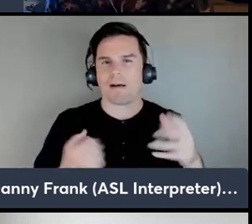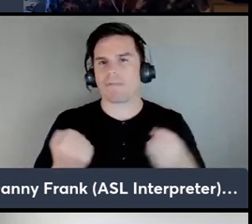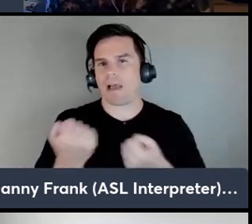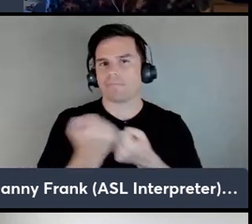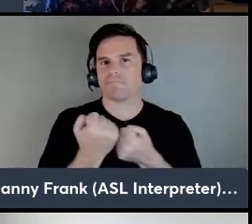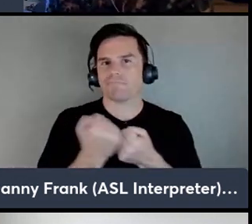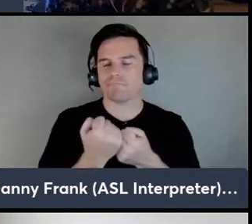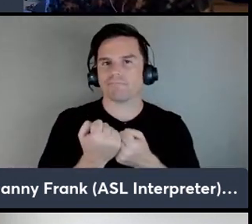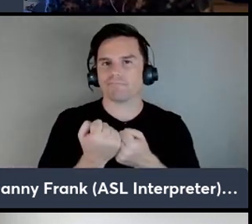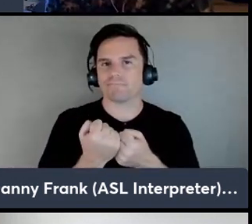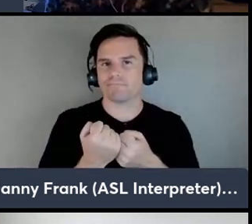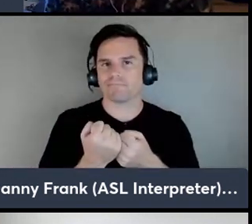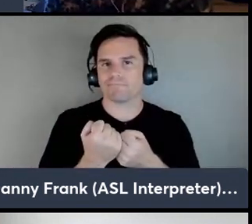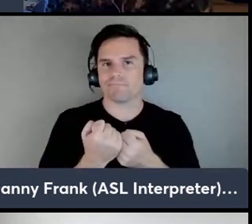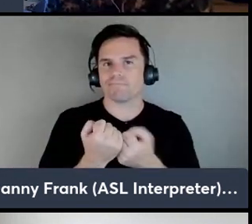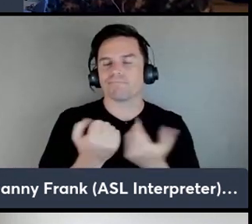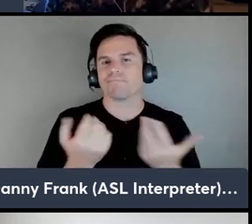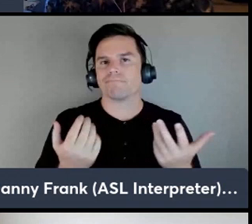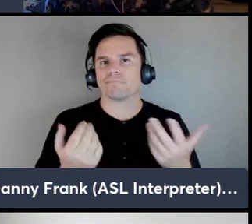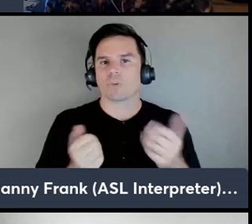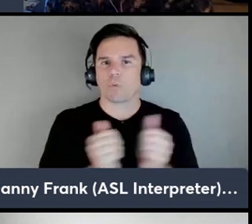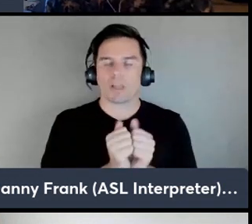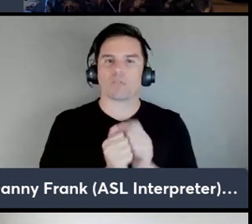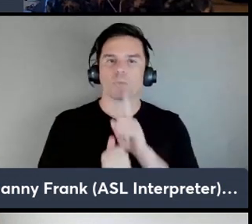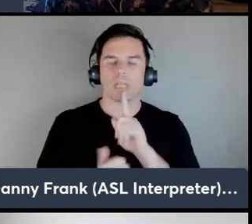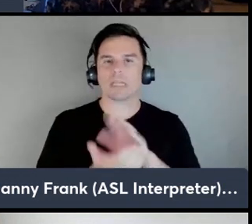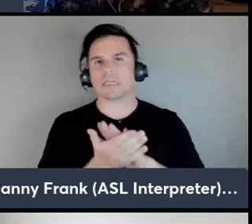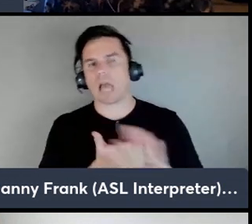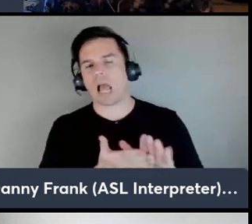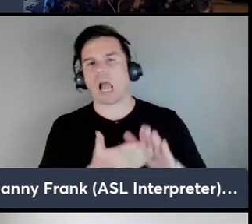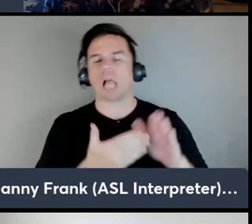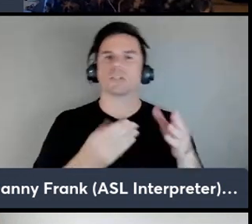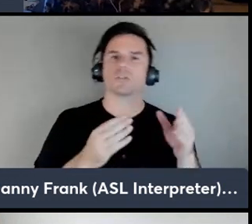this with a really, really slick interface.